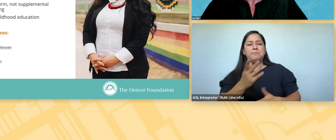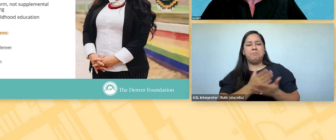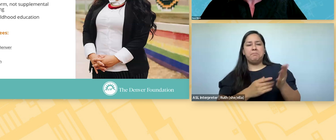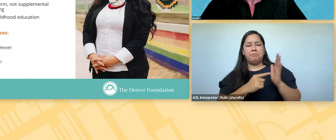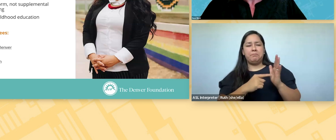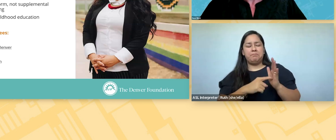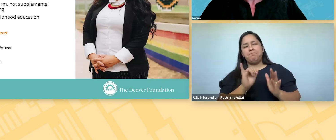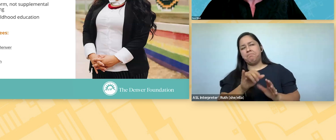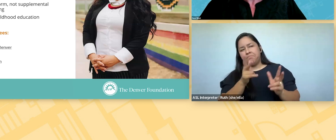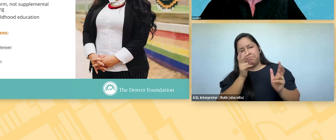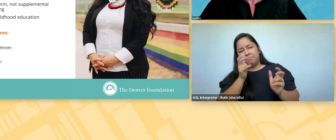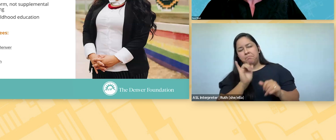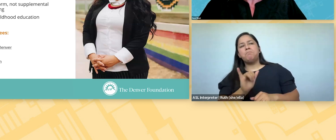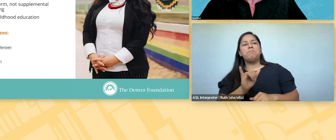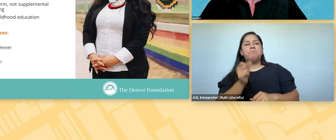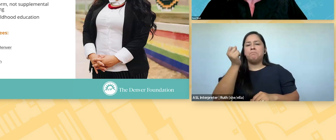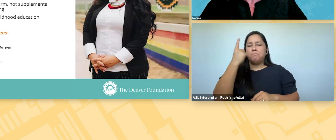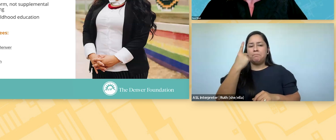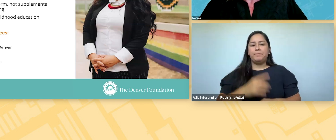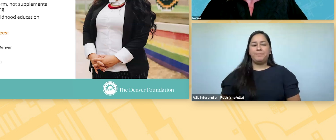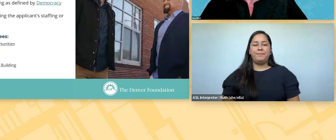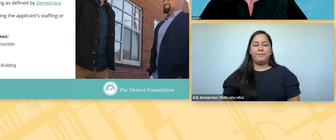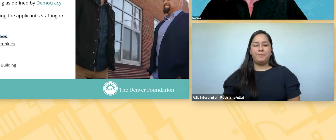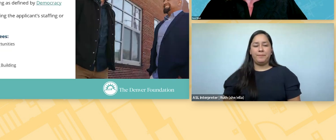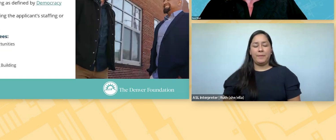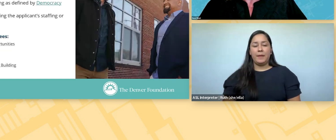successfully funded under each issue area.